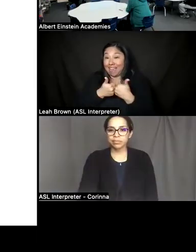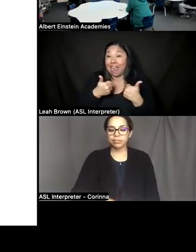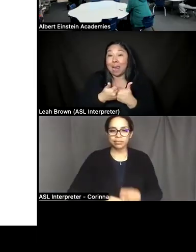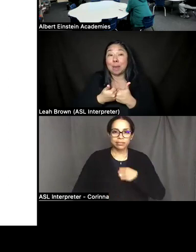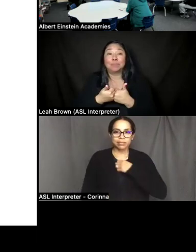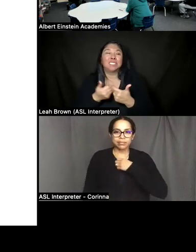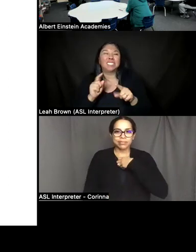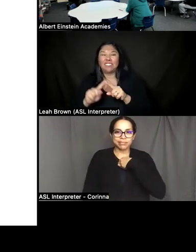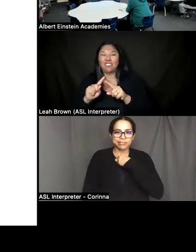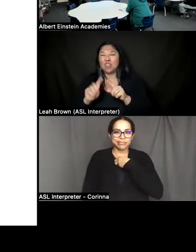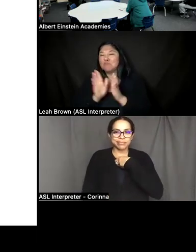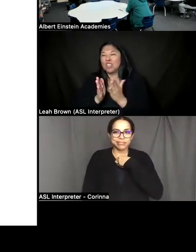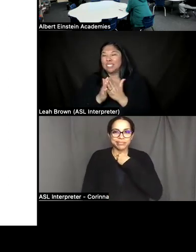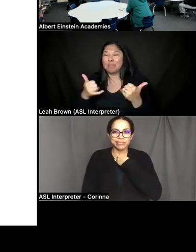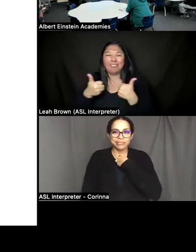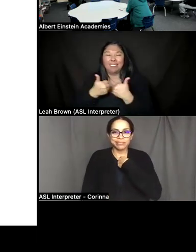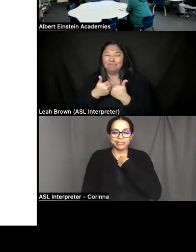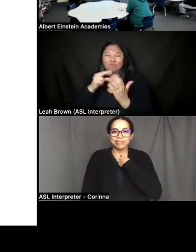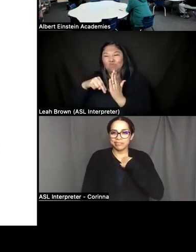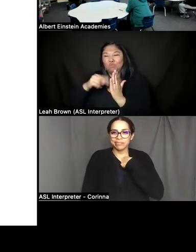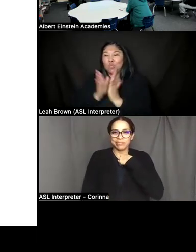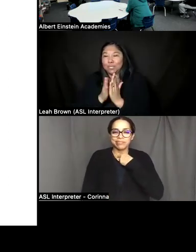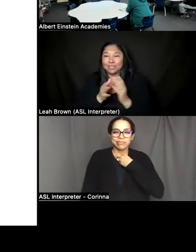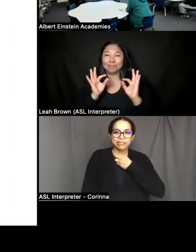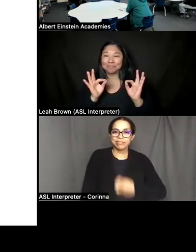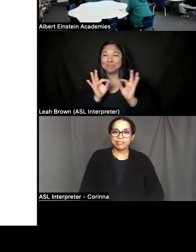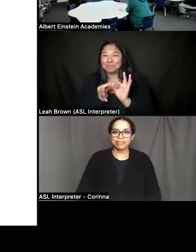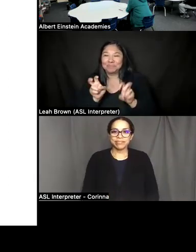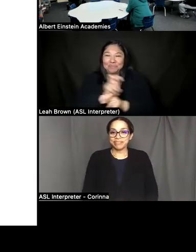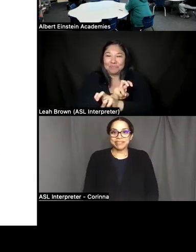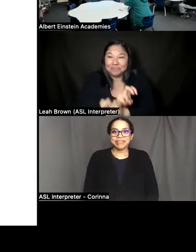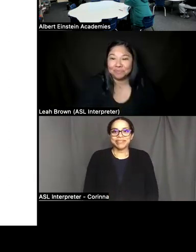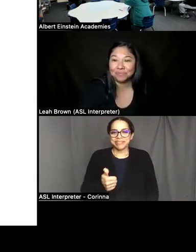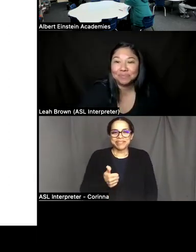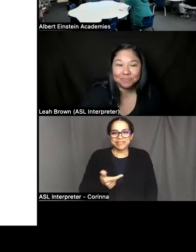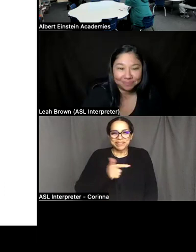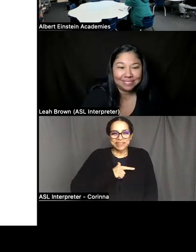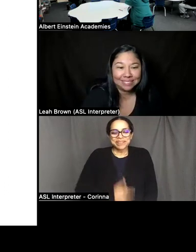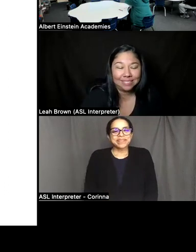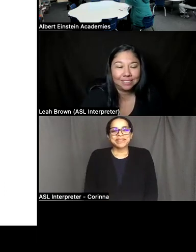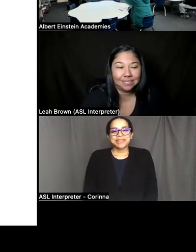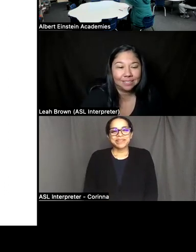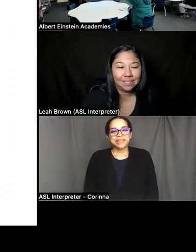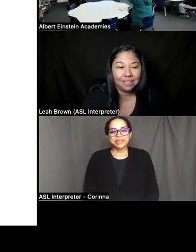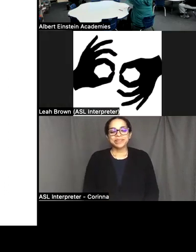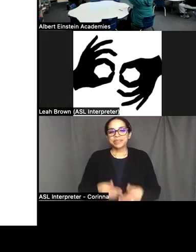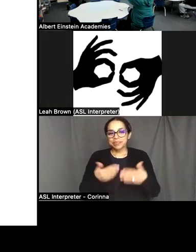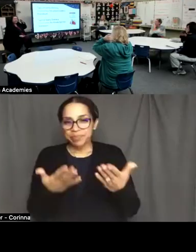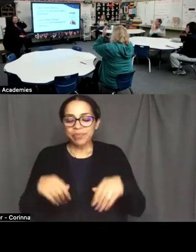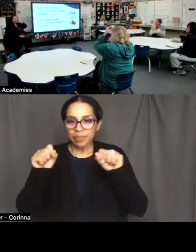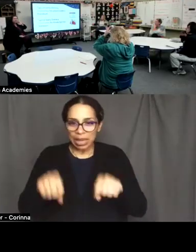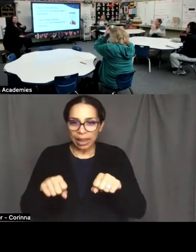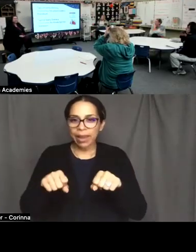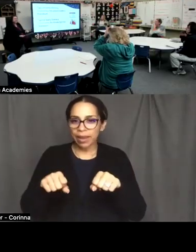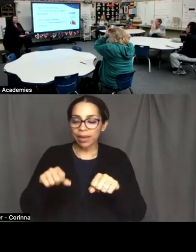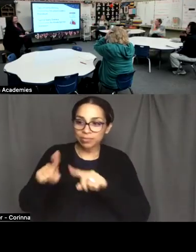those kinds of books are entertaining for them. Let's see, can answer why questions, so they can